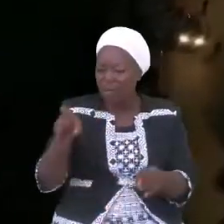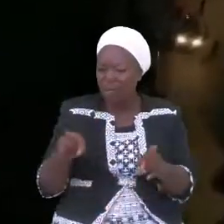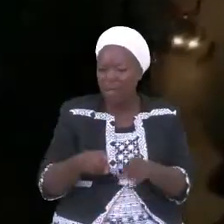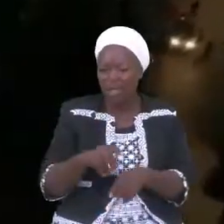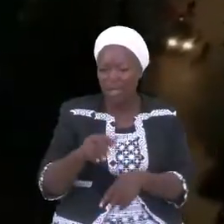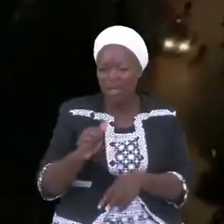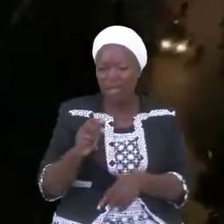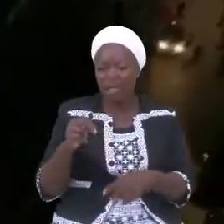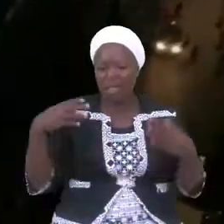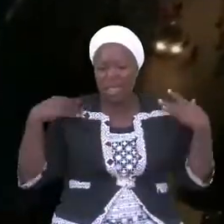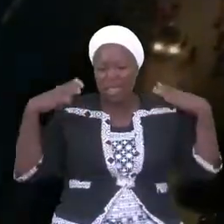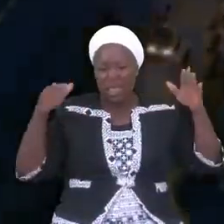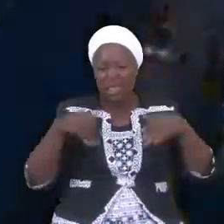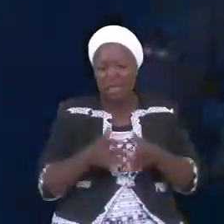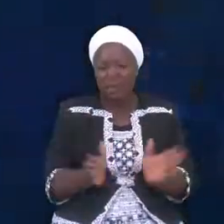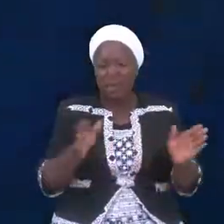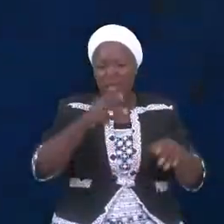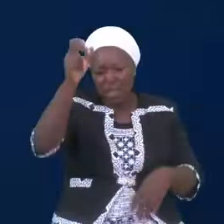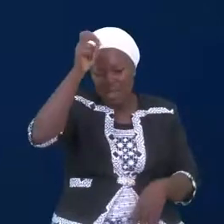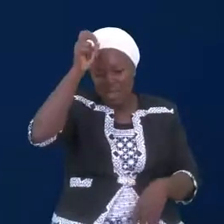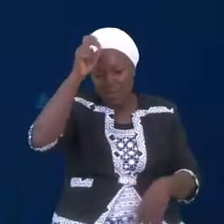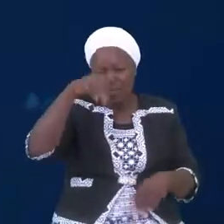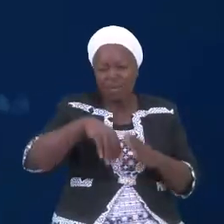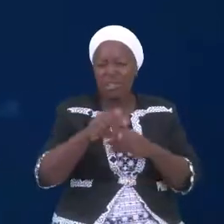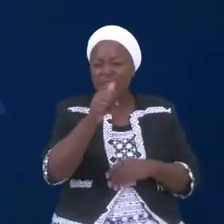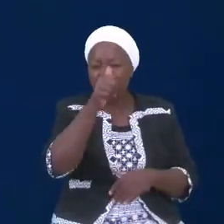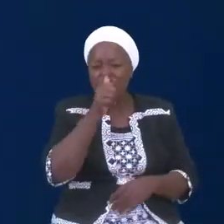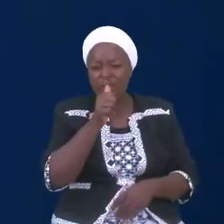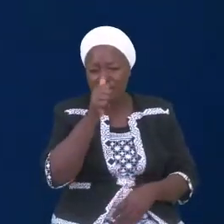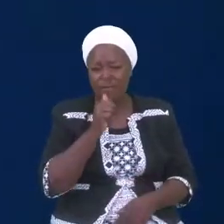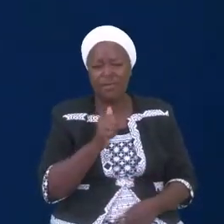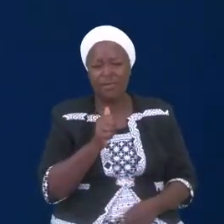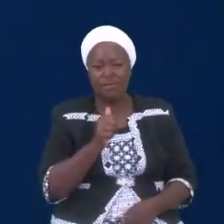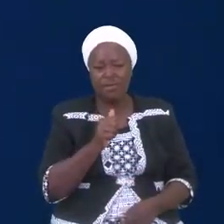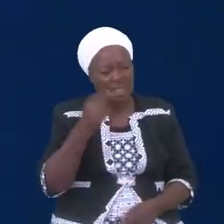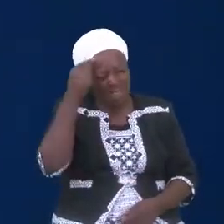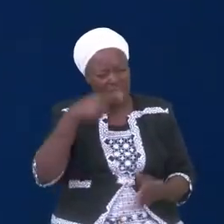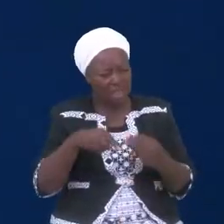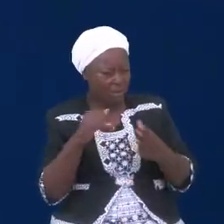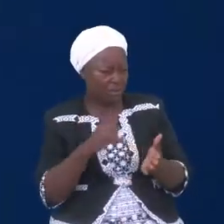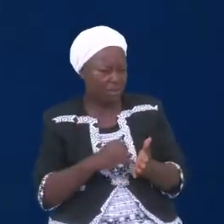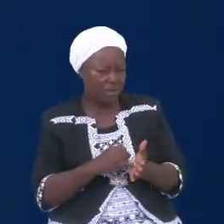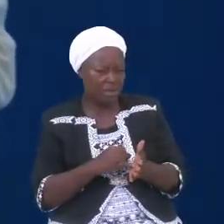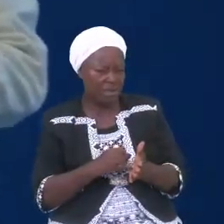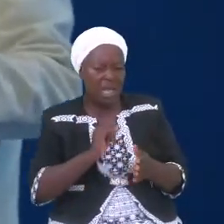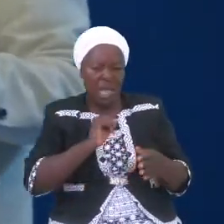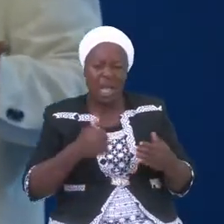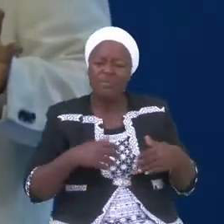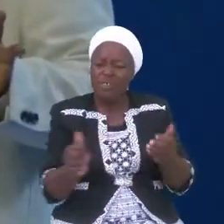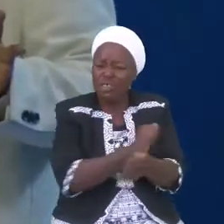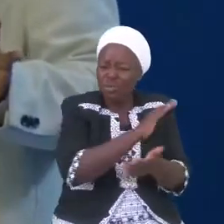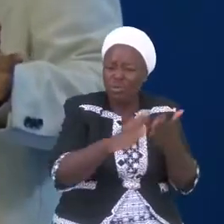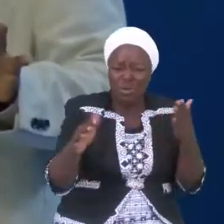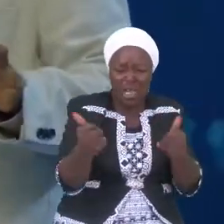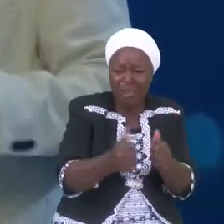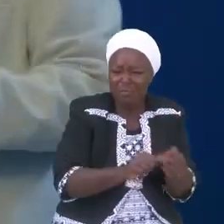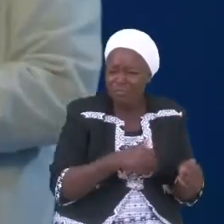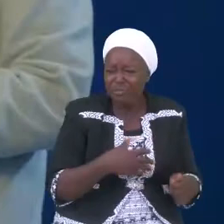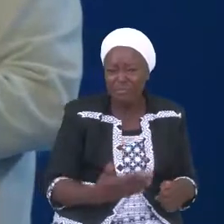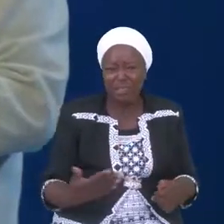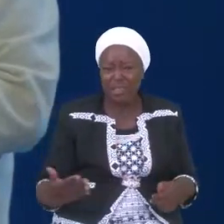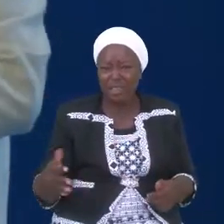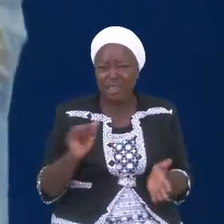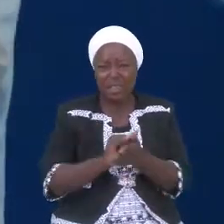public, a devil in the private. Think about it. I've spoiled everything that